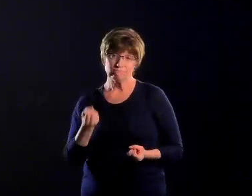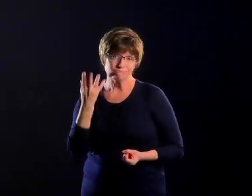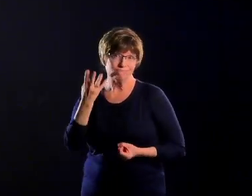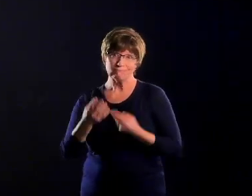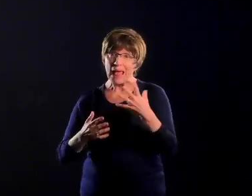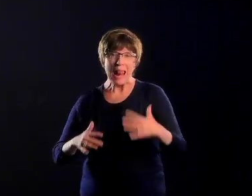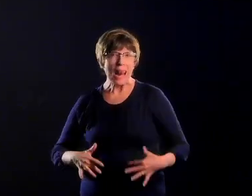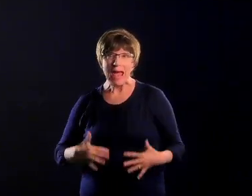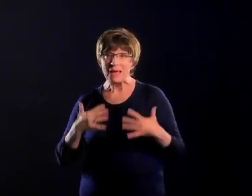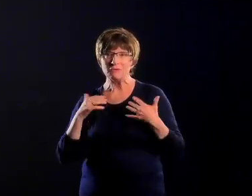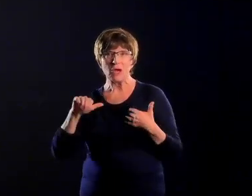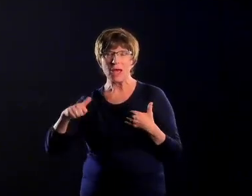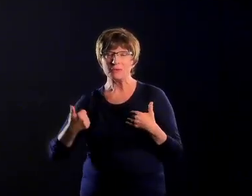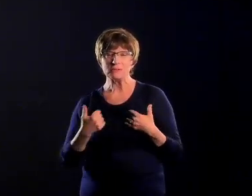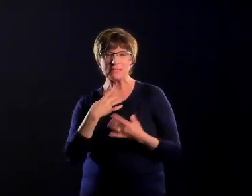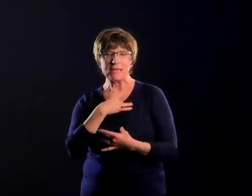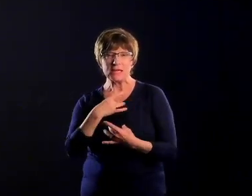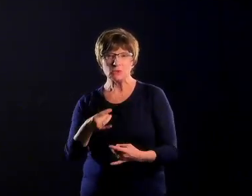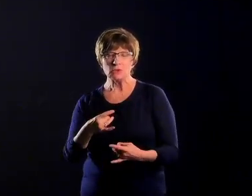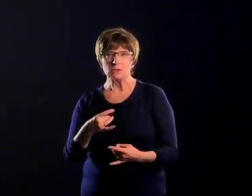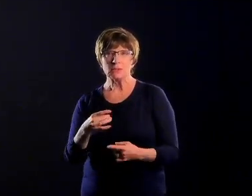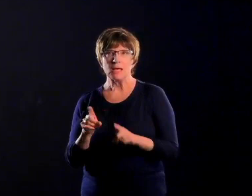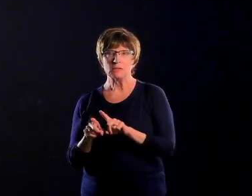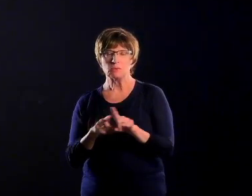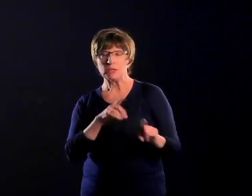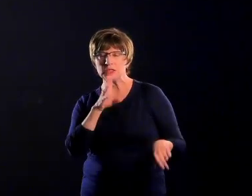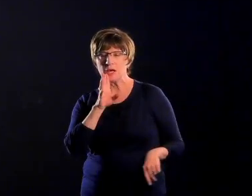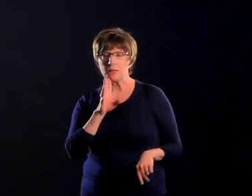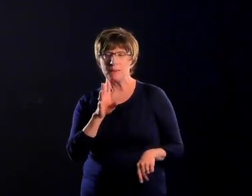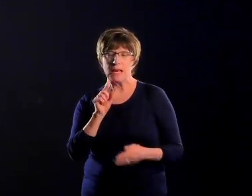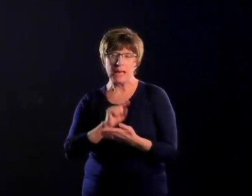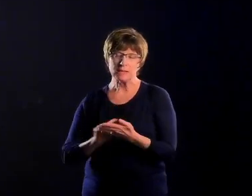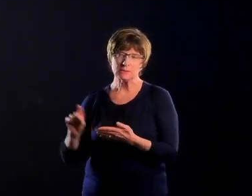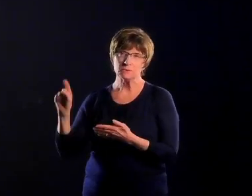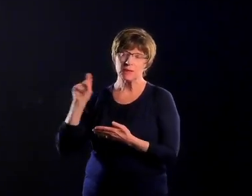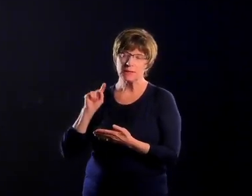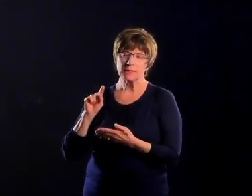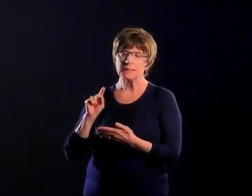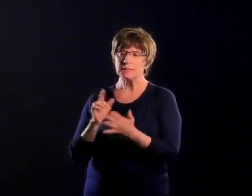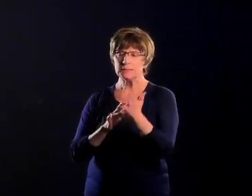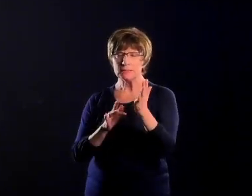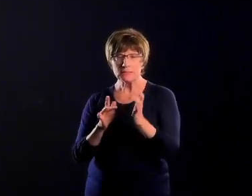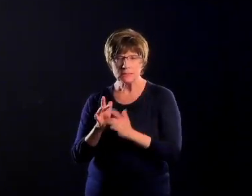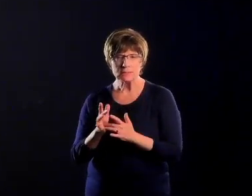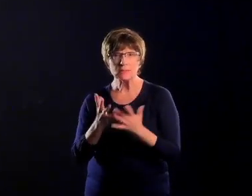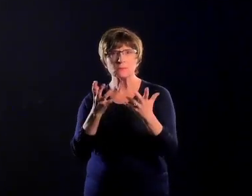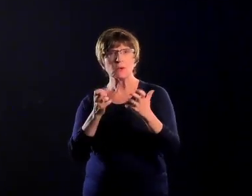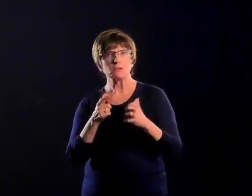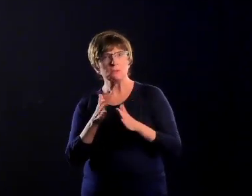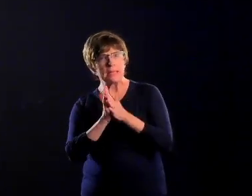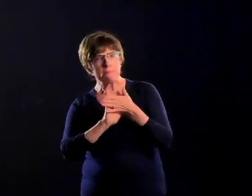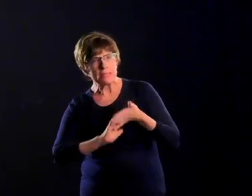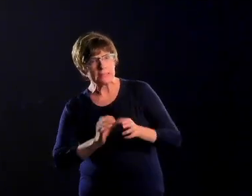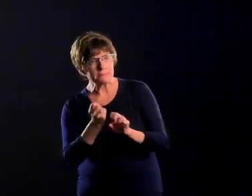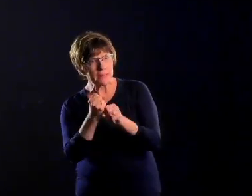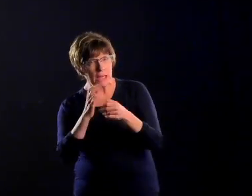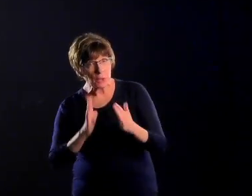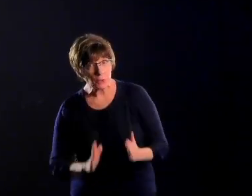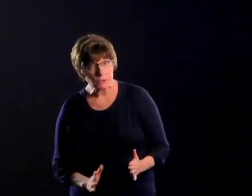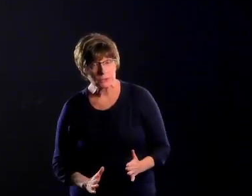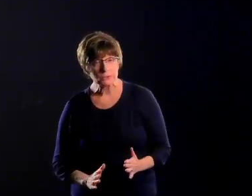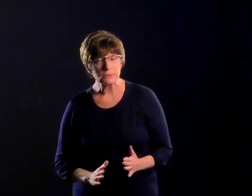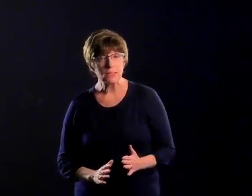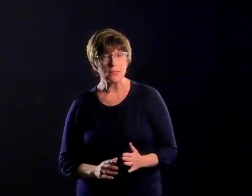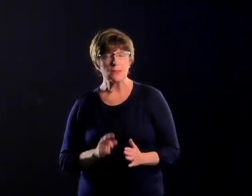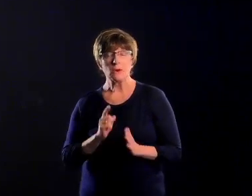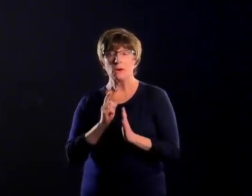Now, here's the interesting thing. As we talked about it last week, how Jesus wants us to be peacemakers, there are